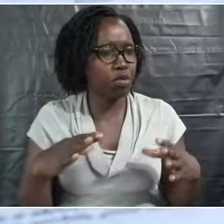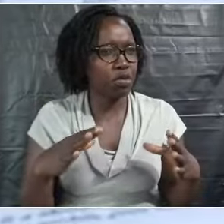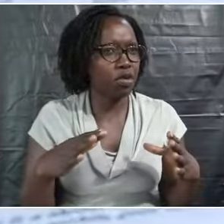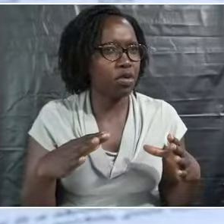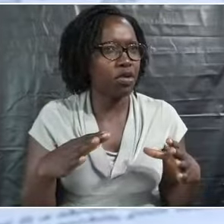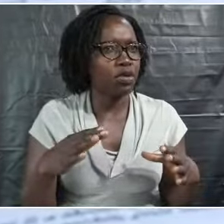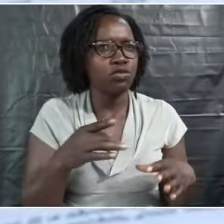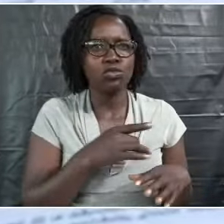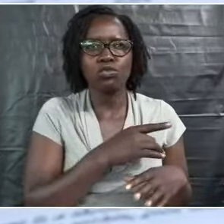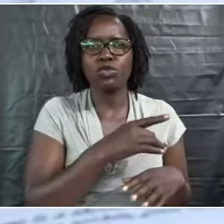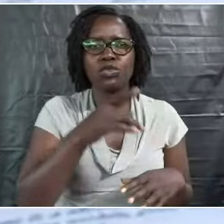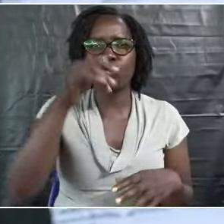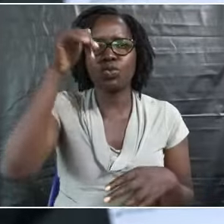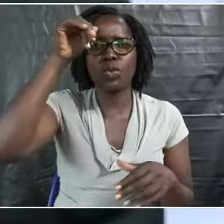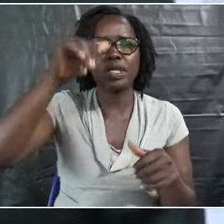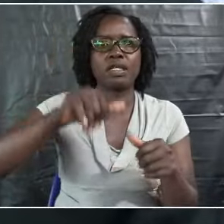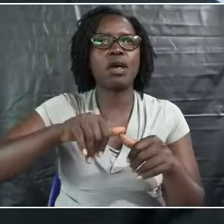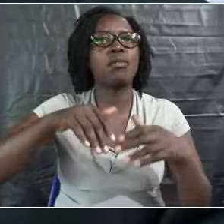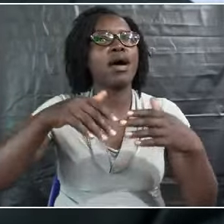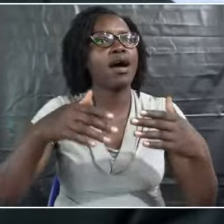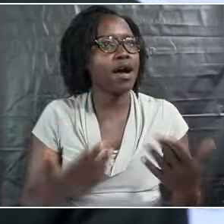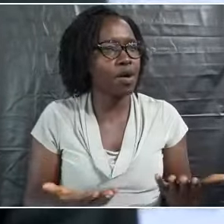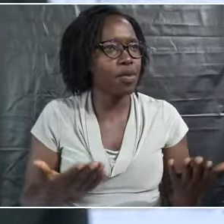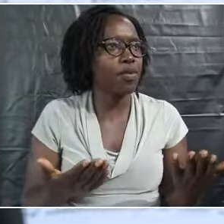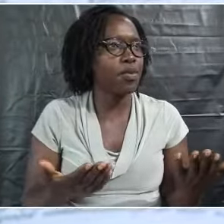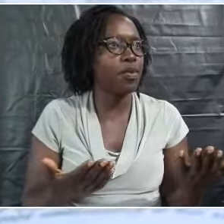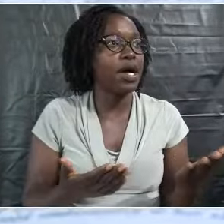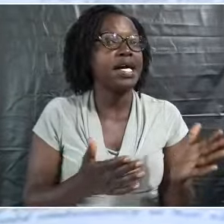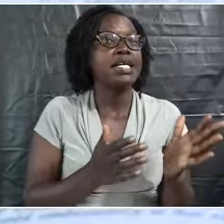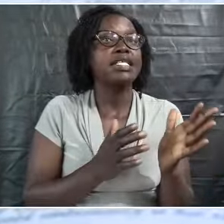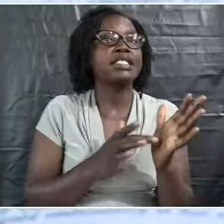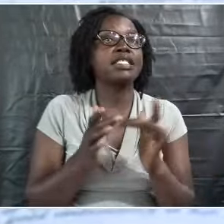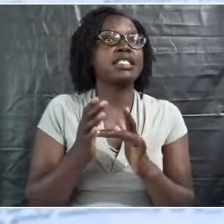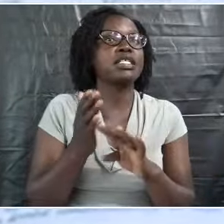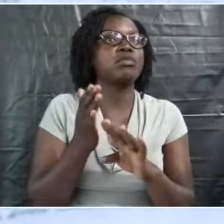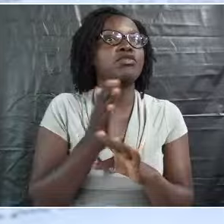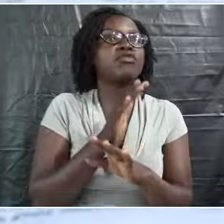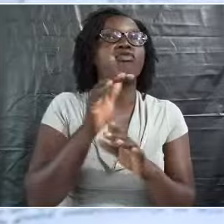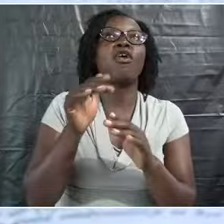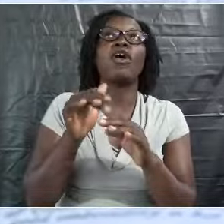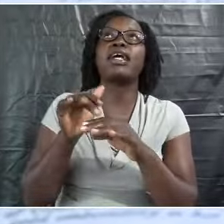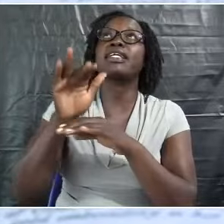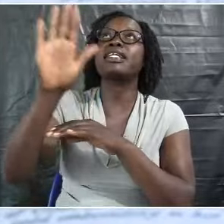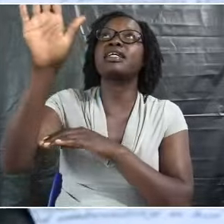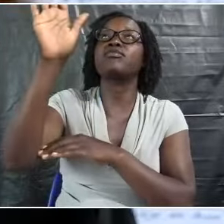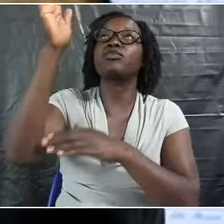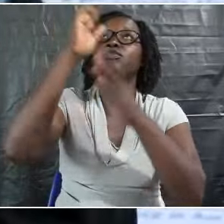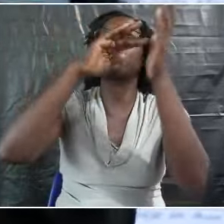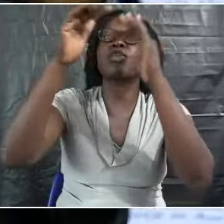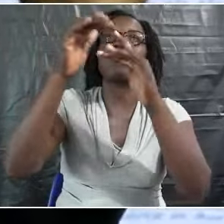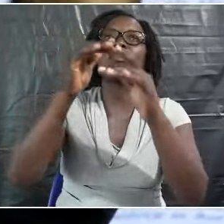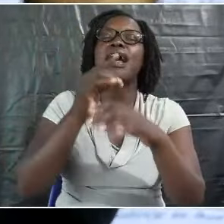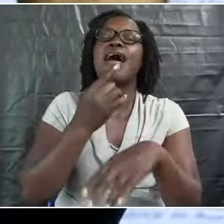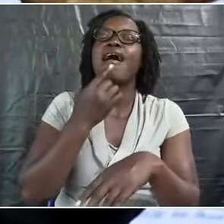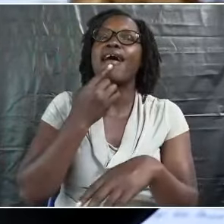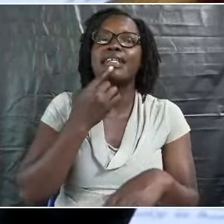will remember how Jesus, before he left for heaven, had